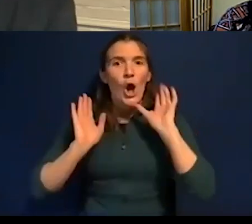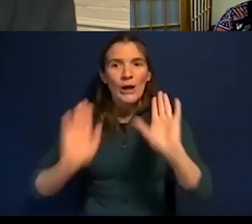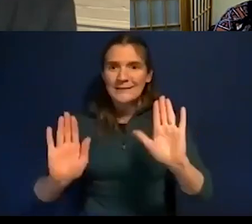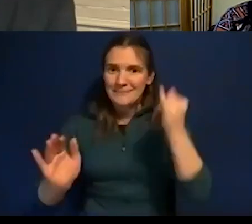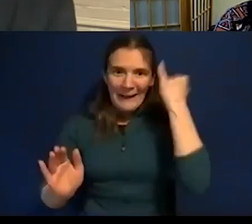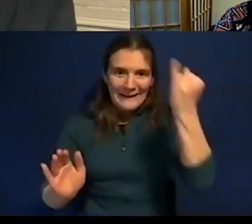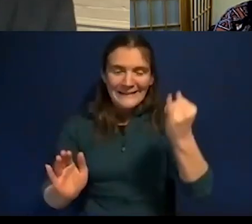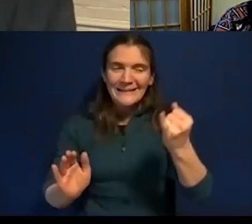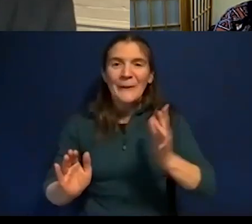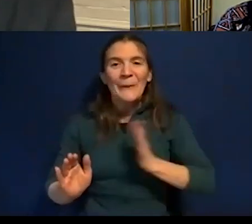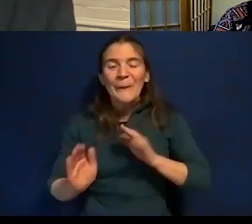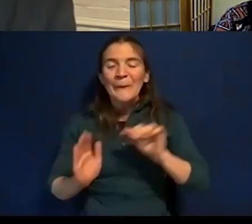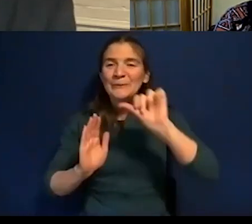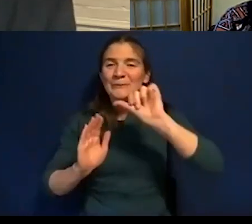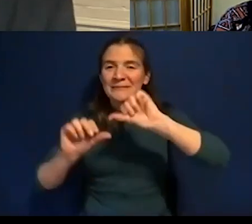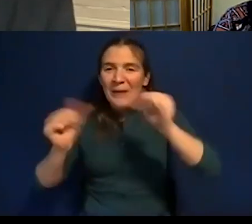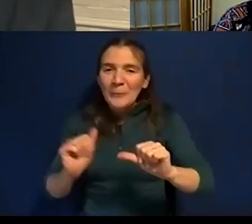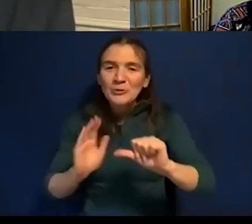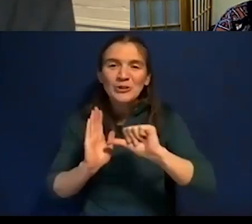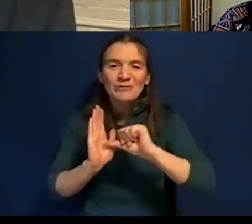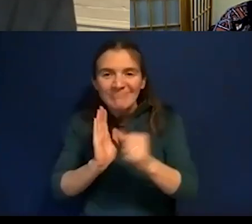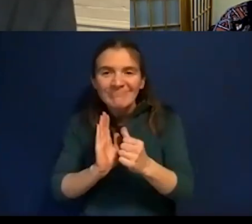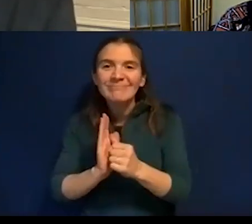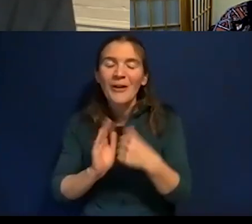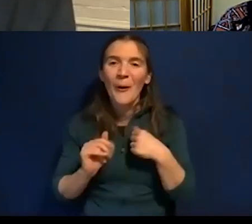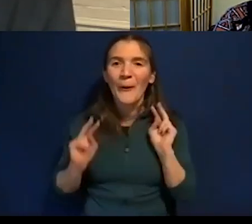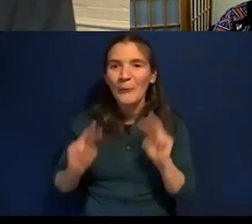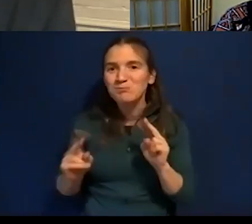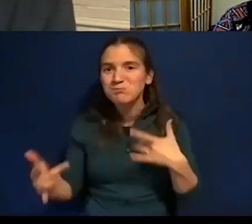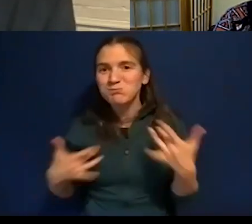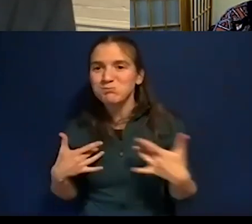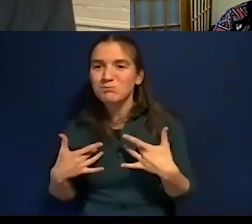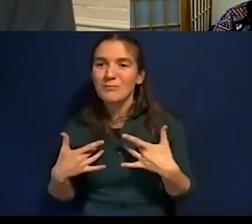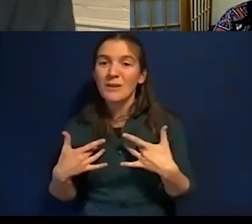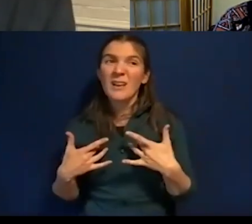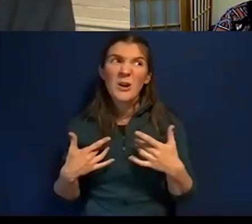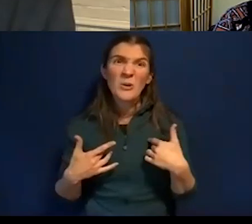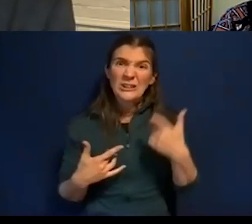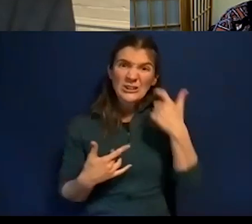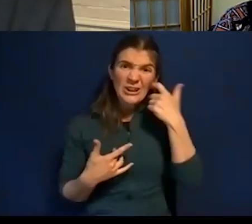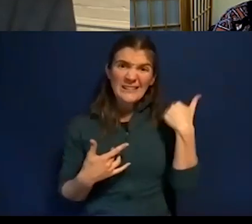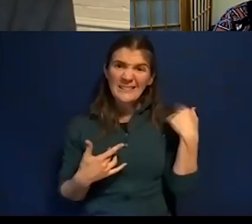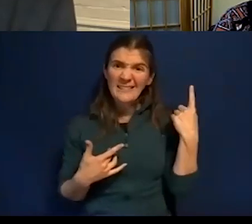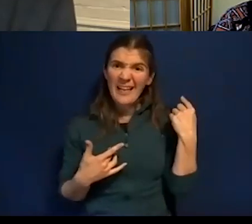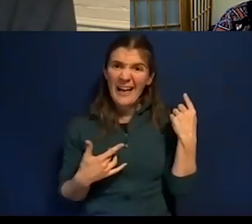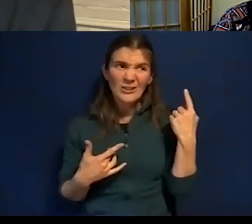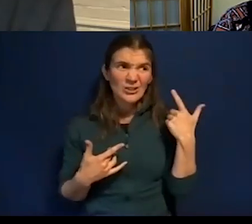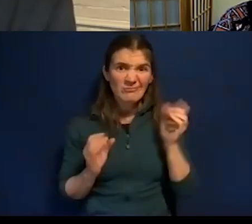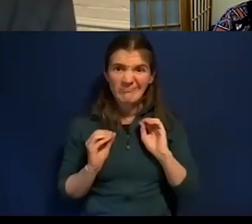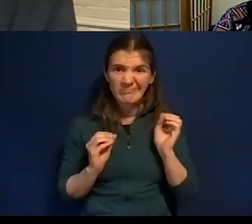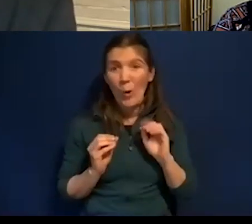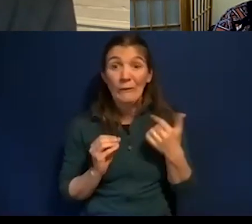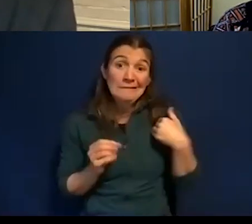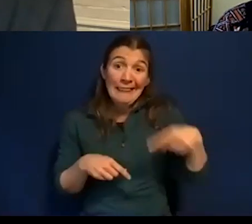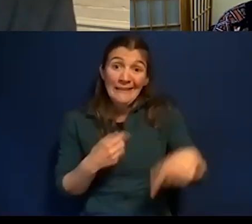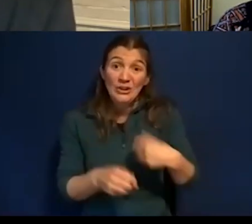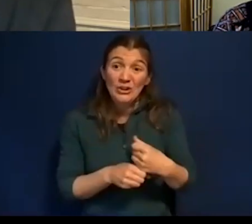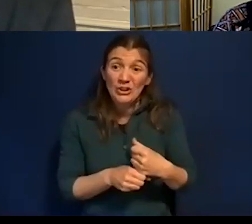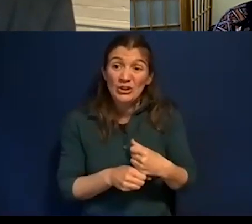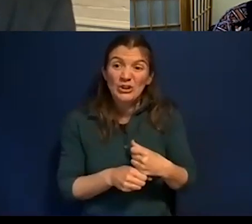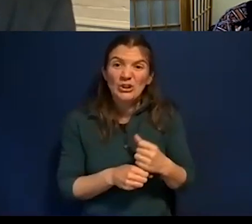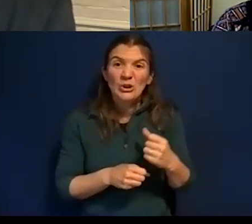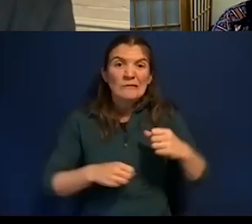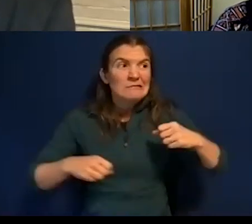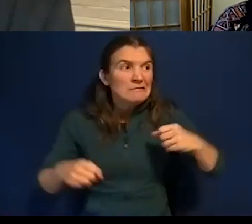idea. I'm really excited about it, especially since we all were mourning the loss of... I guess the 99th